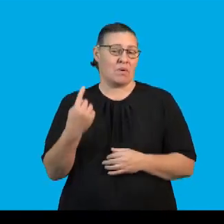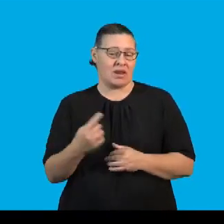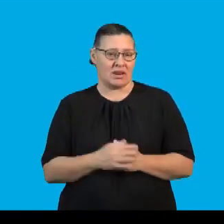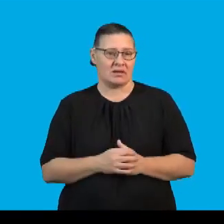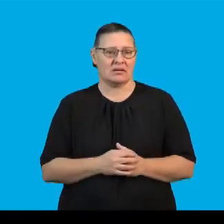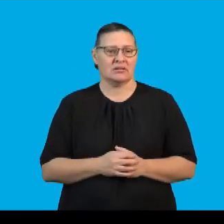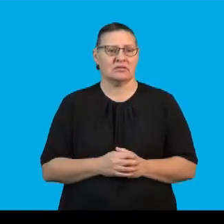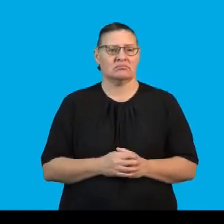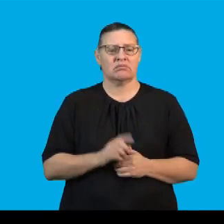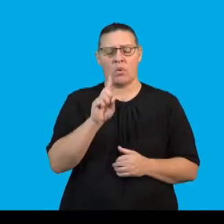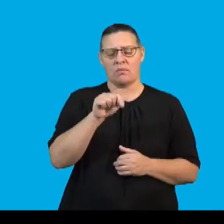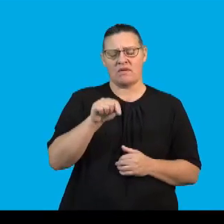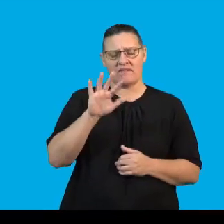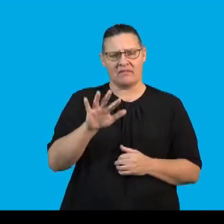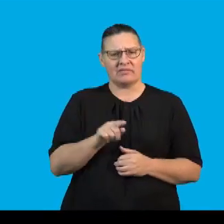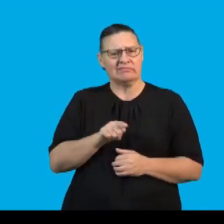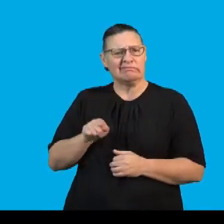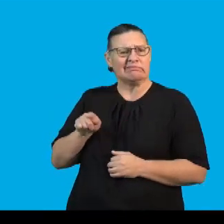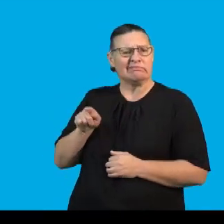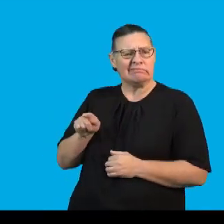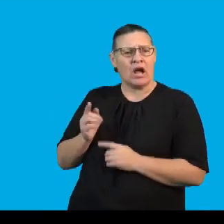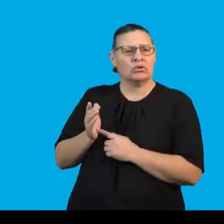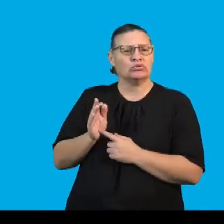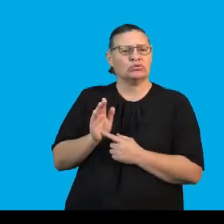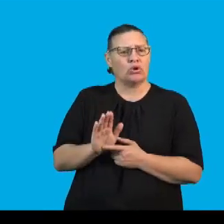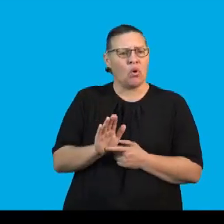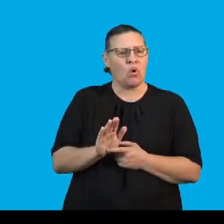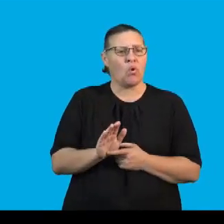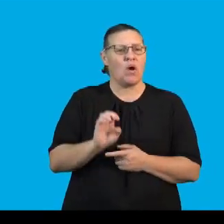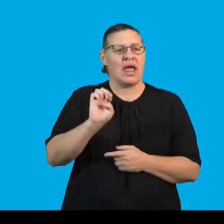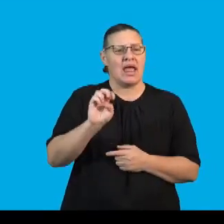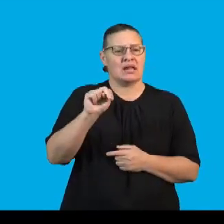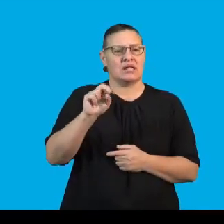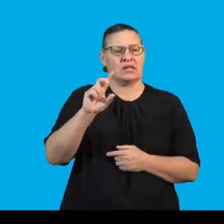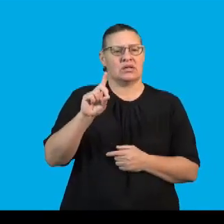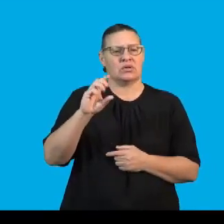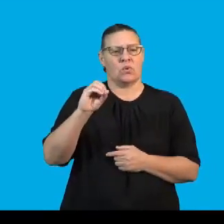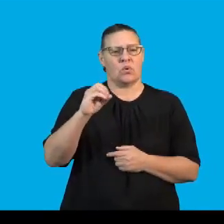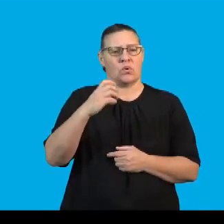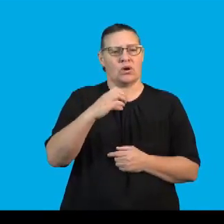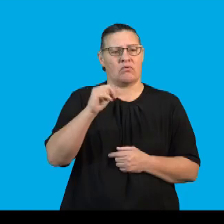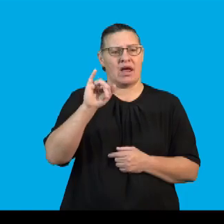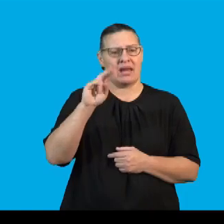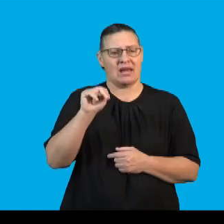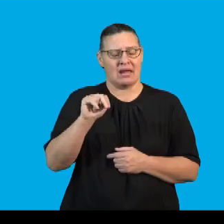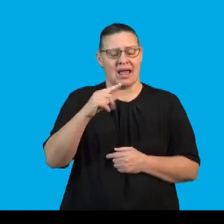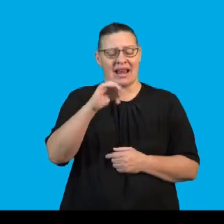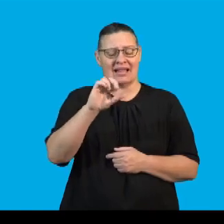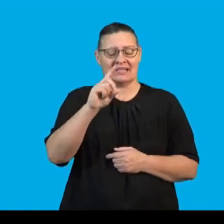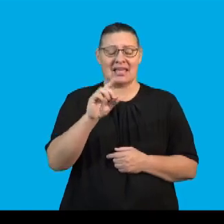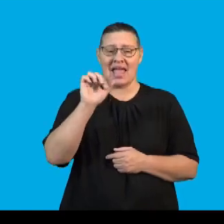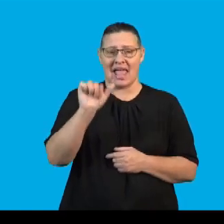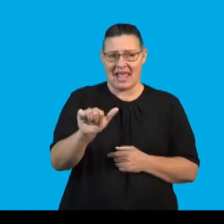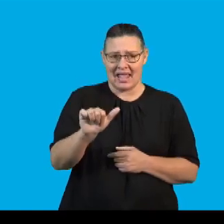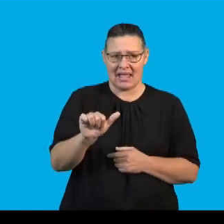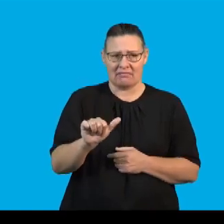The diagram below represents an endocrine gland A, the events that take place in the ovary during the menstrual